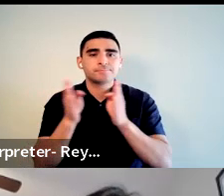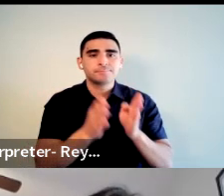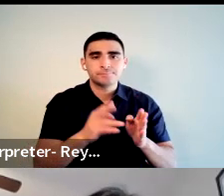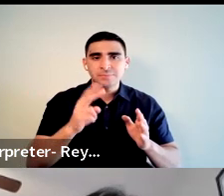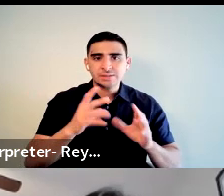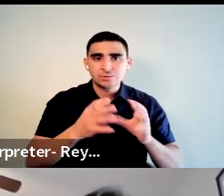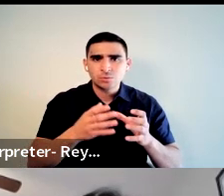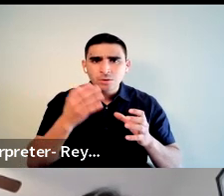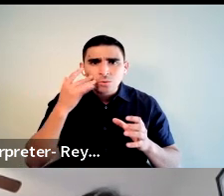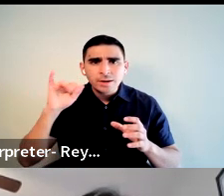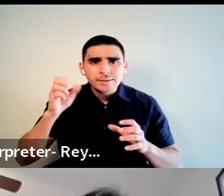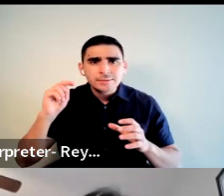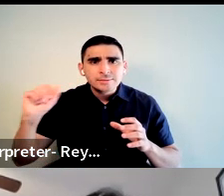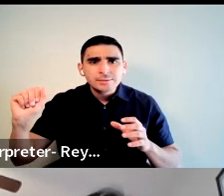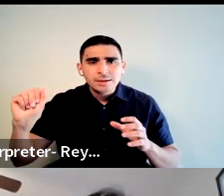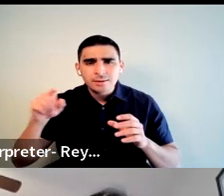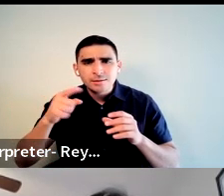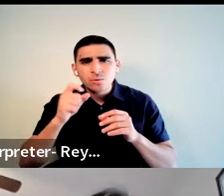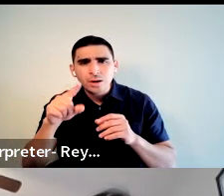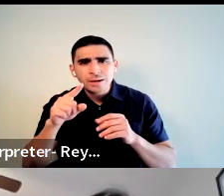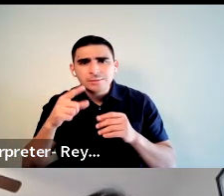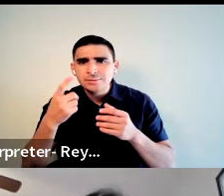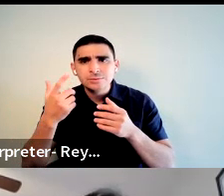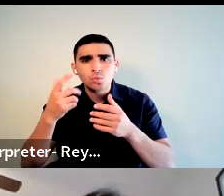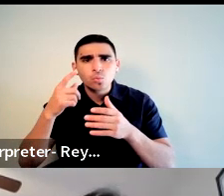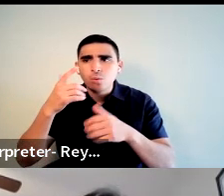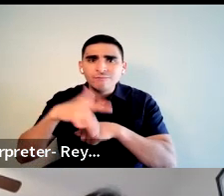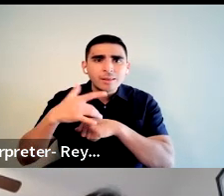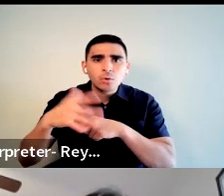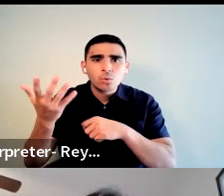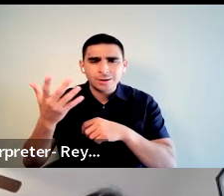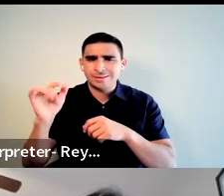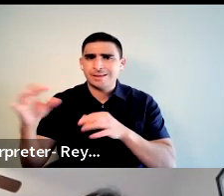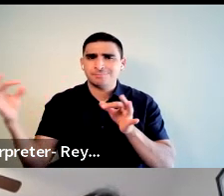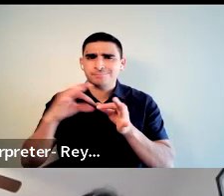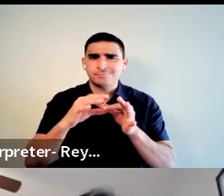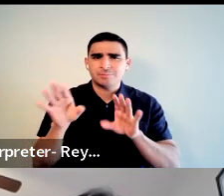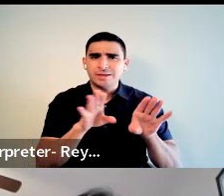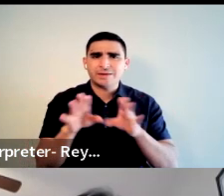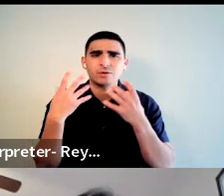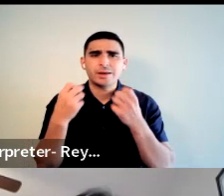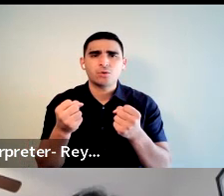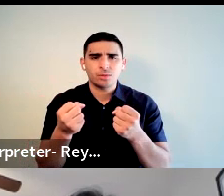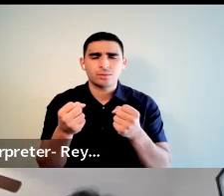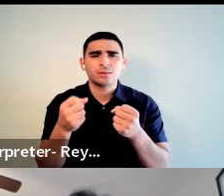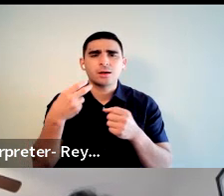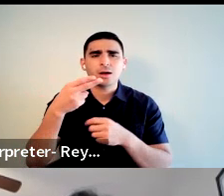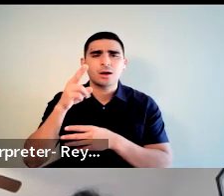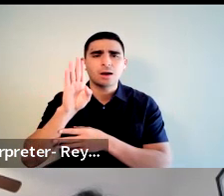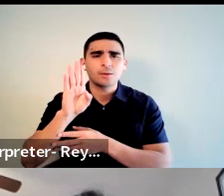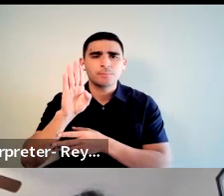about do we know what's available links to the Behavioral Health Navigation Hub work. And so